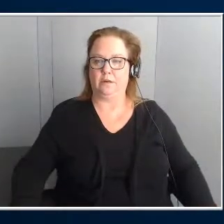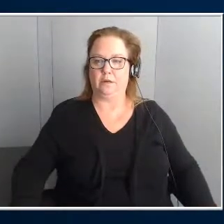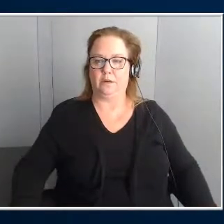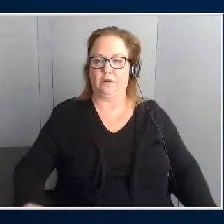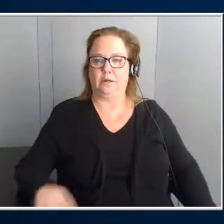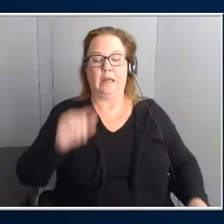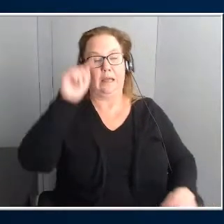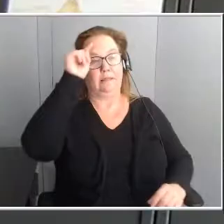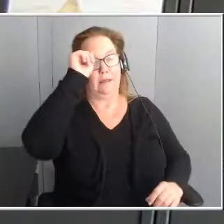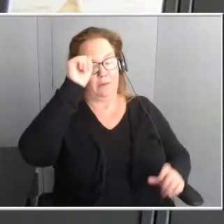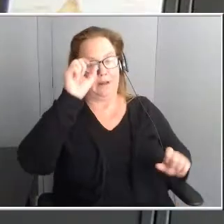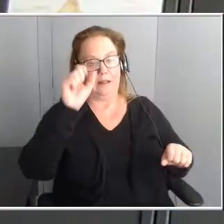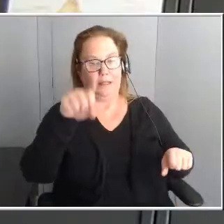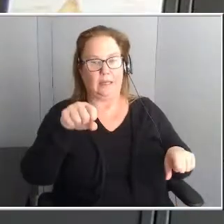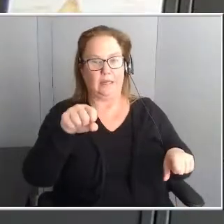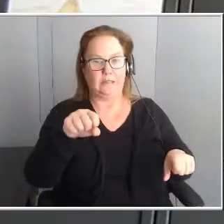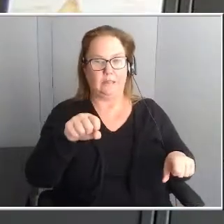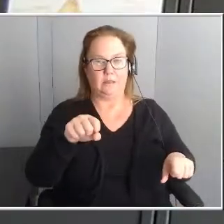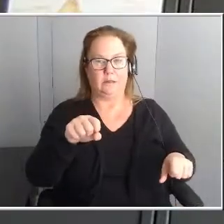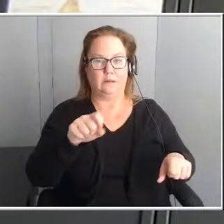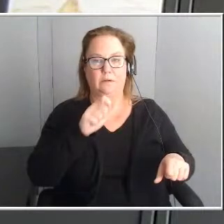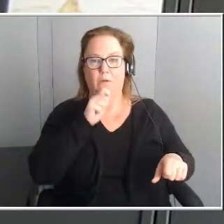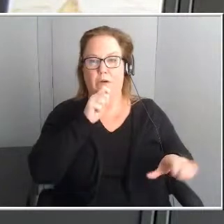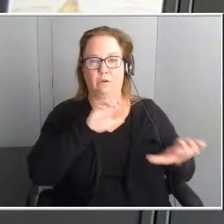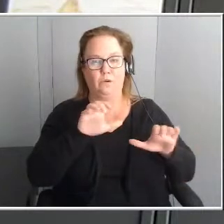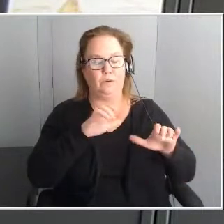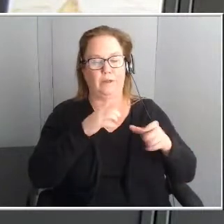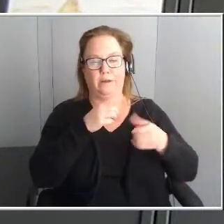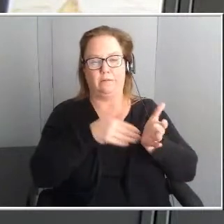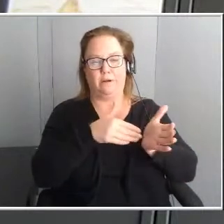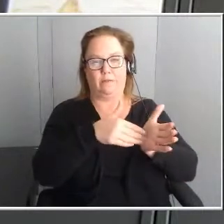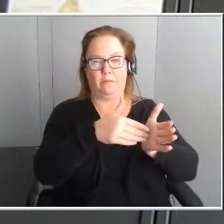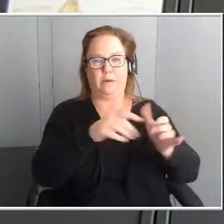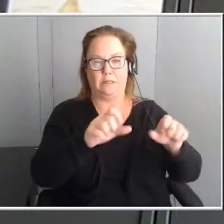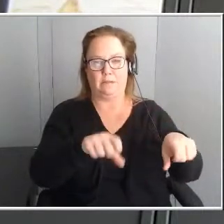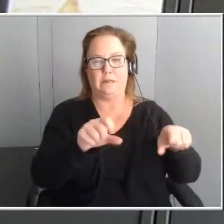Theoretically, yes. We don't do that routinely, but it is